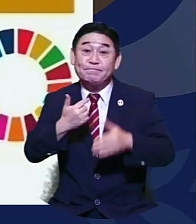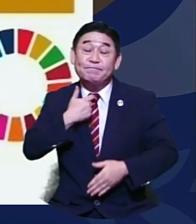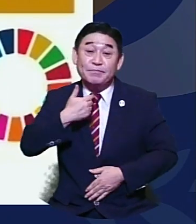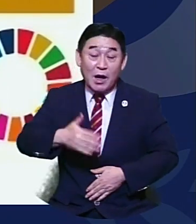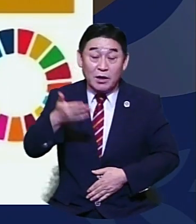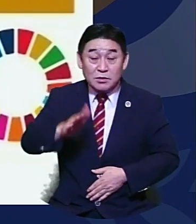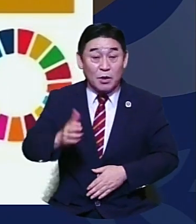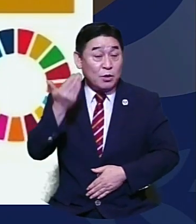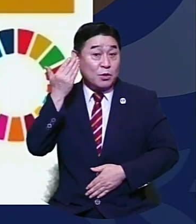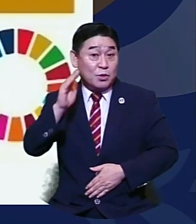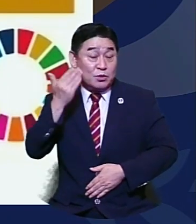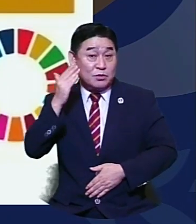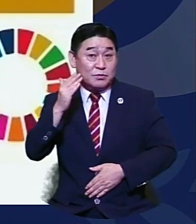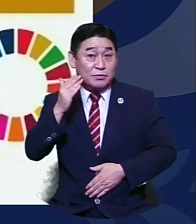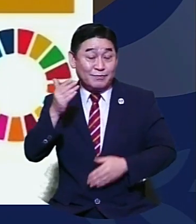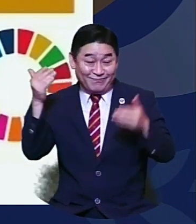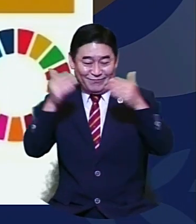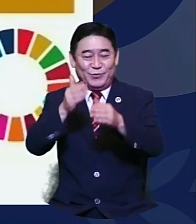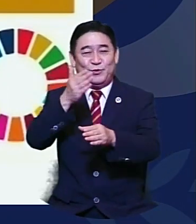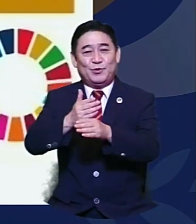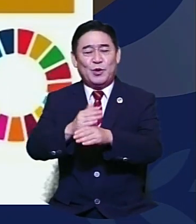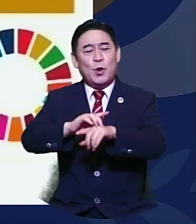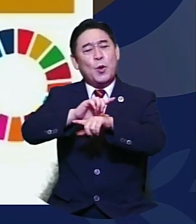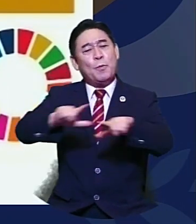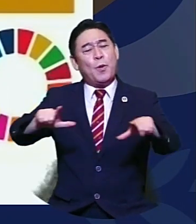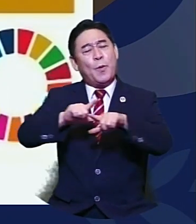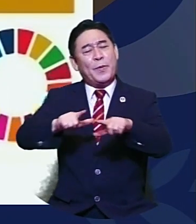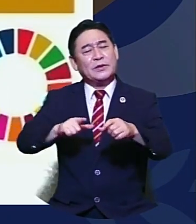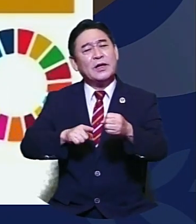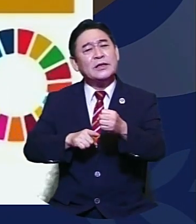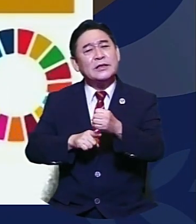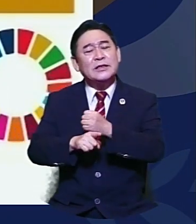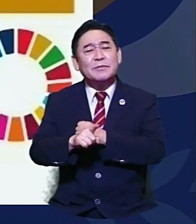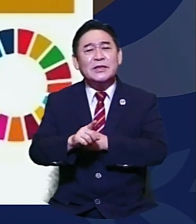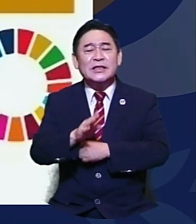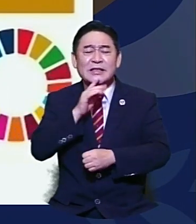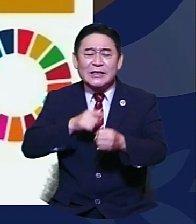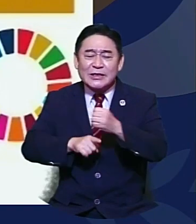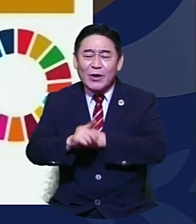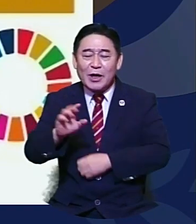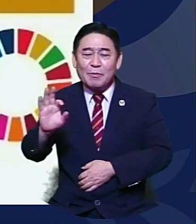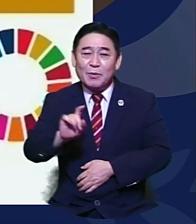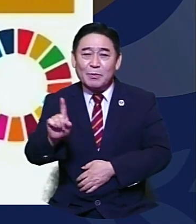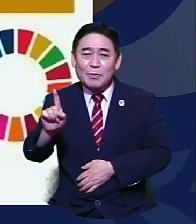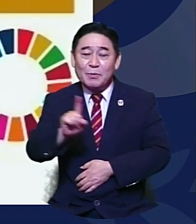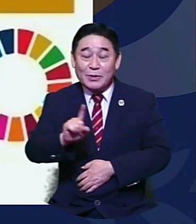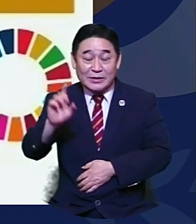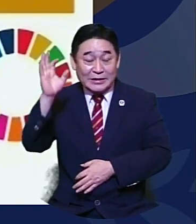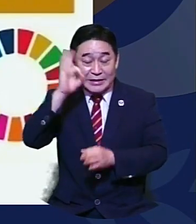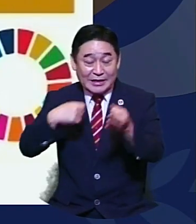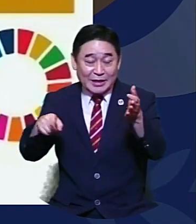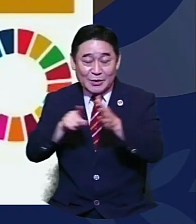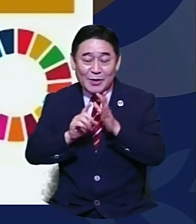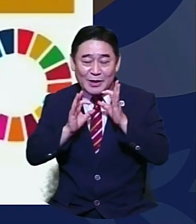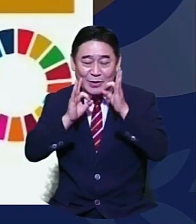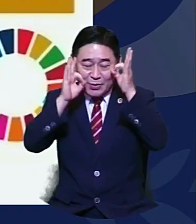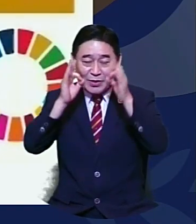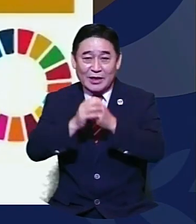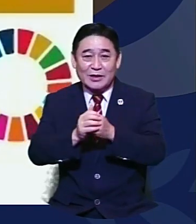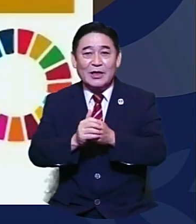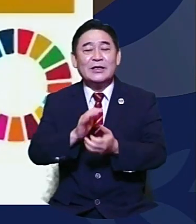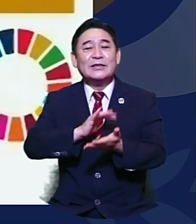with universal definitions of what we're all talking about. I just wanted to stress the importance of that. And thank